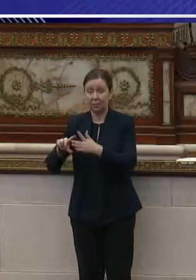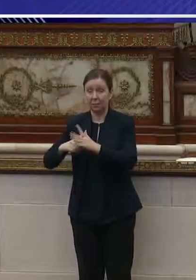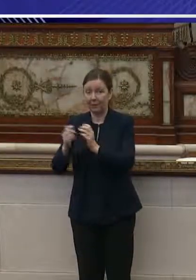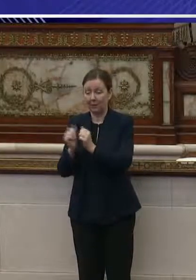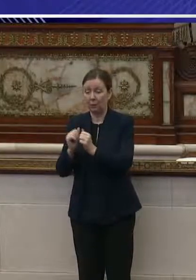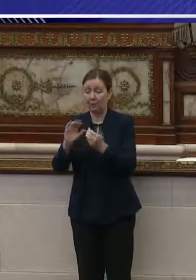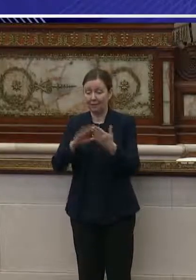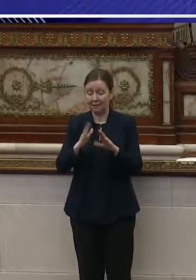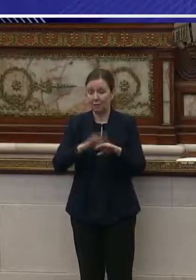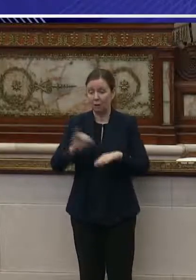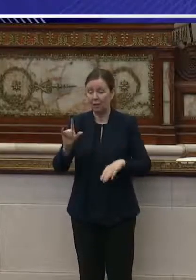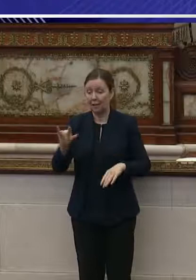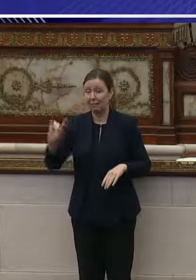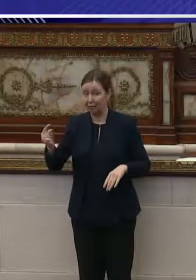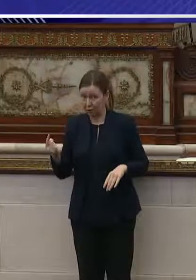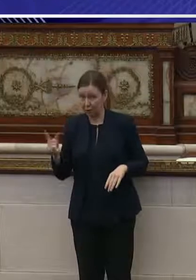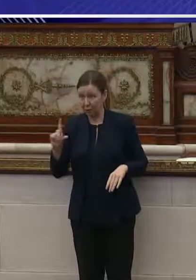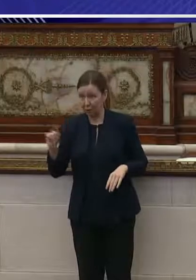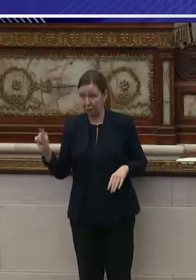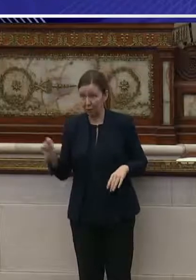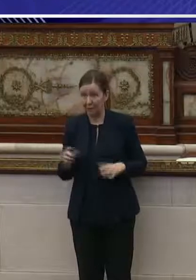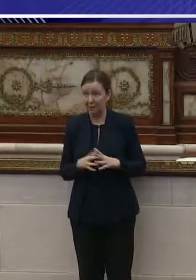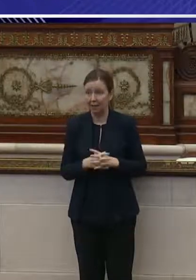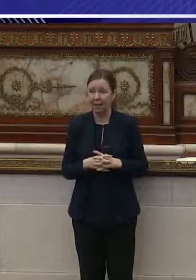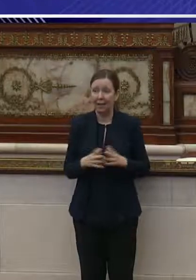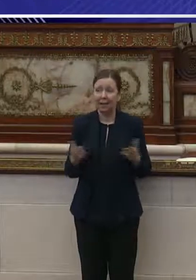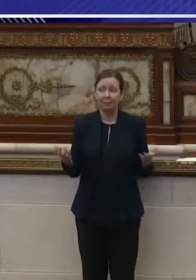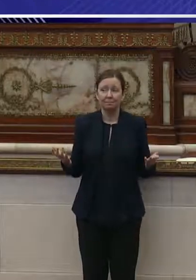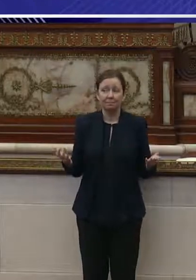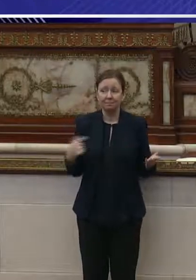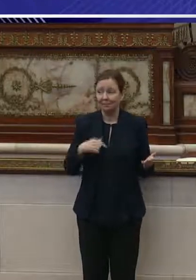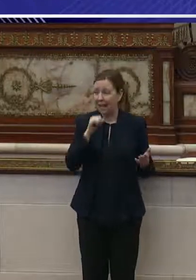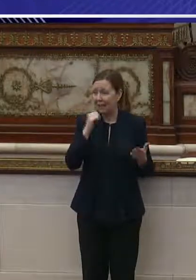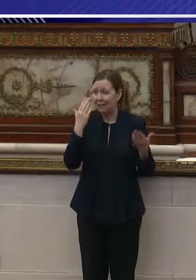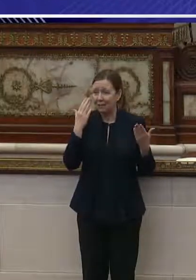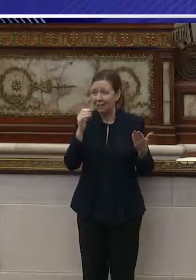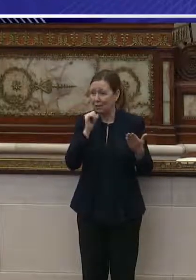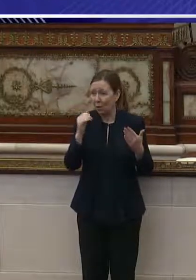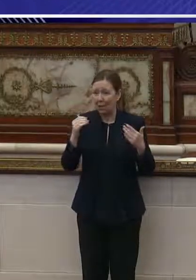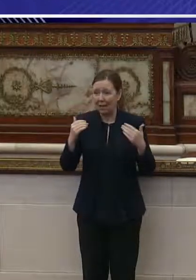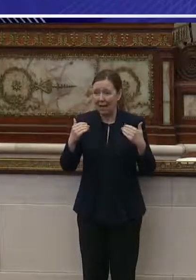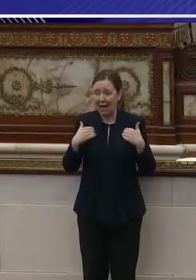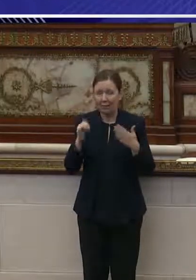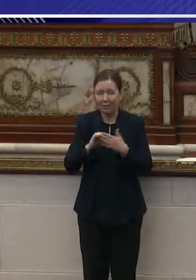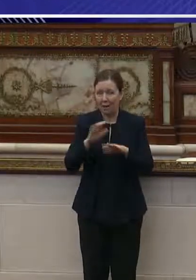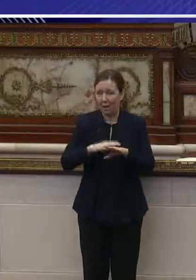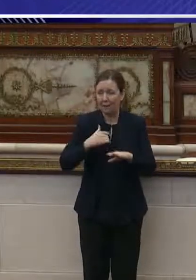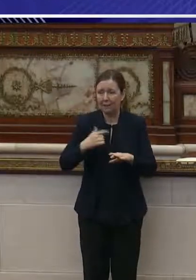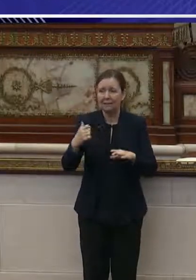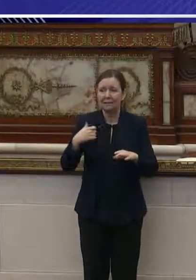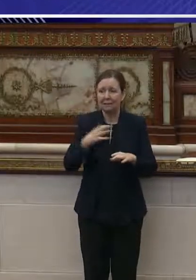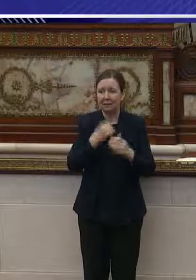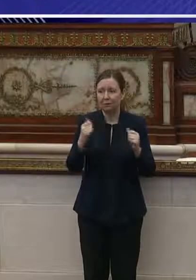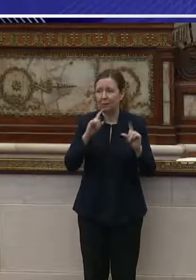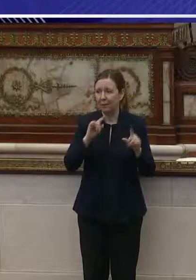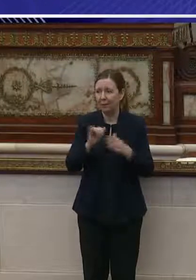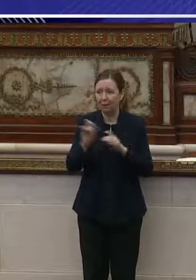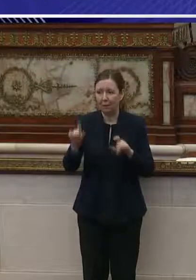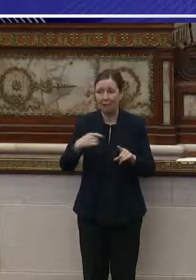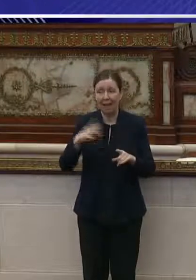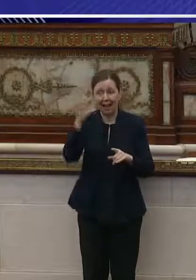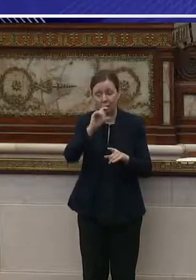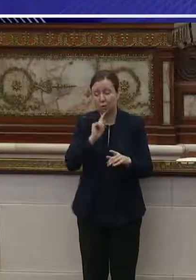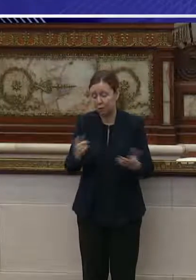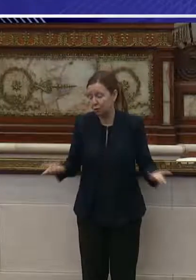with the city on July 1st, 2020? No, I don't have that sheet in front of me. There were staff that were trying to answer these questions. I assume it's